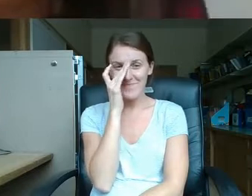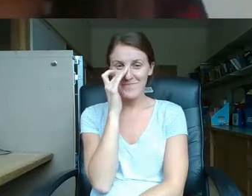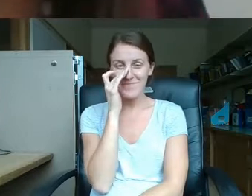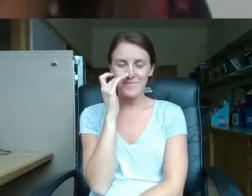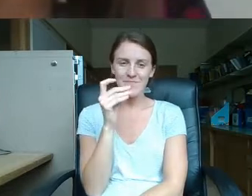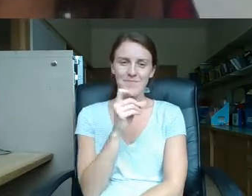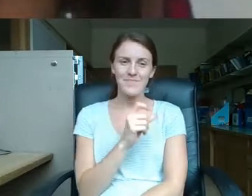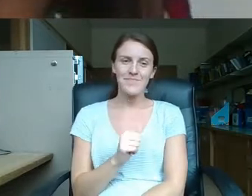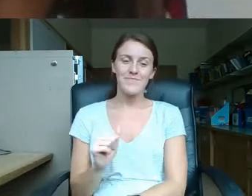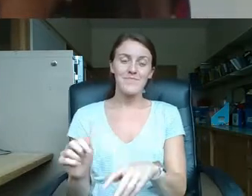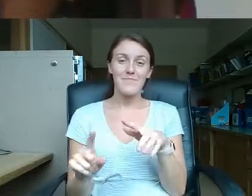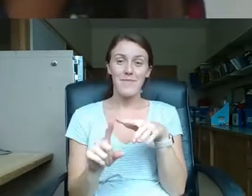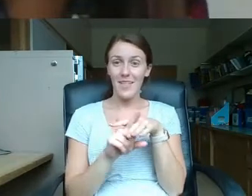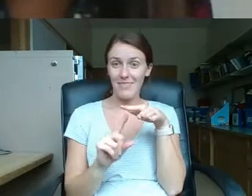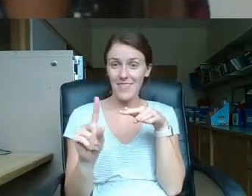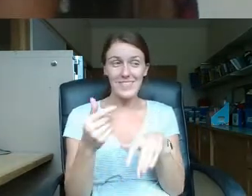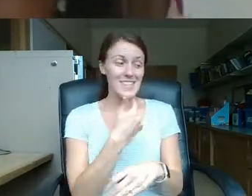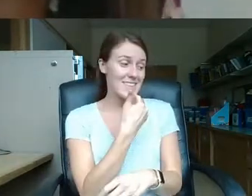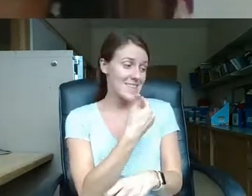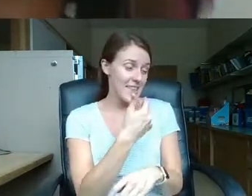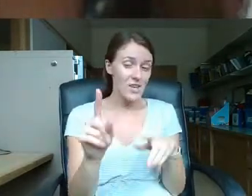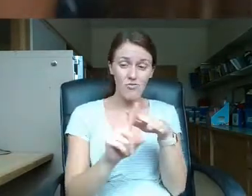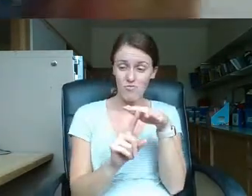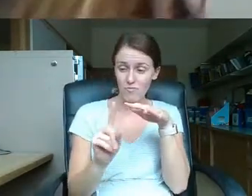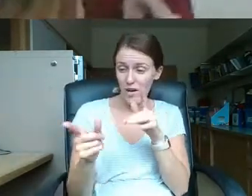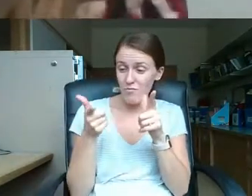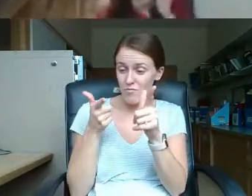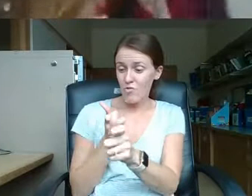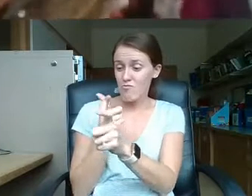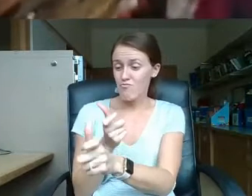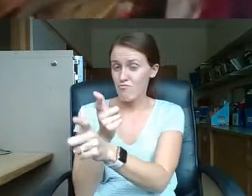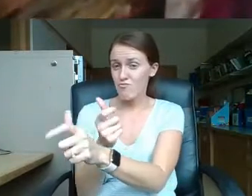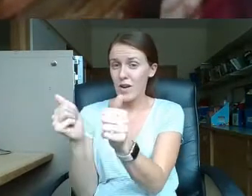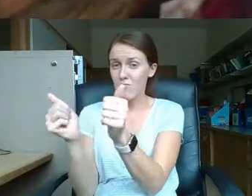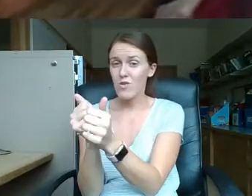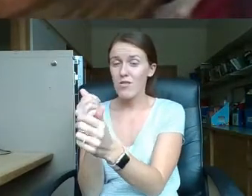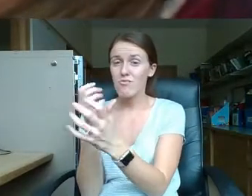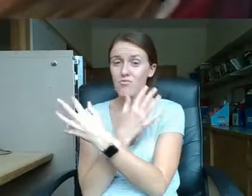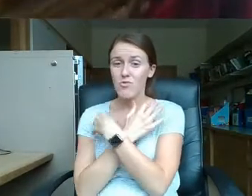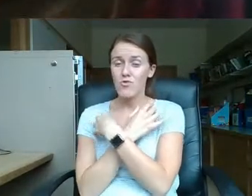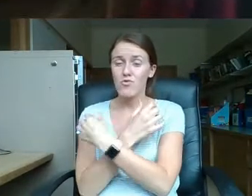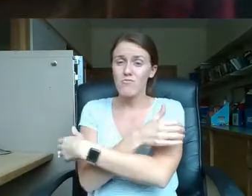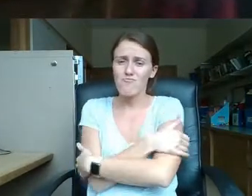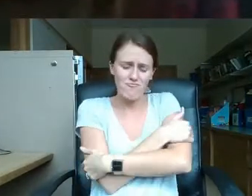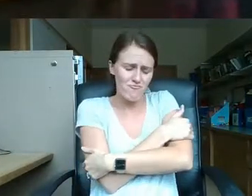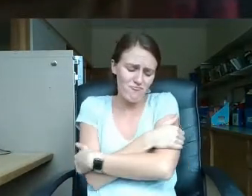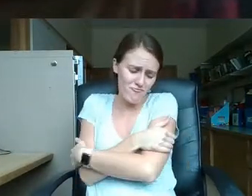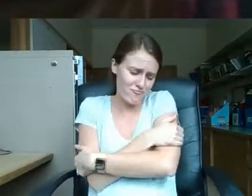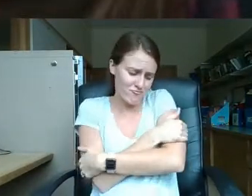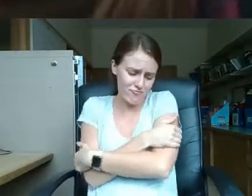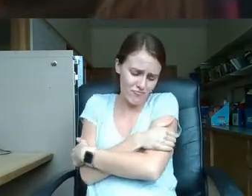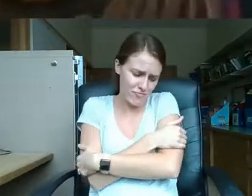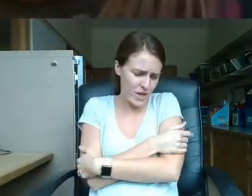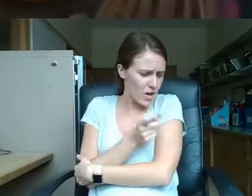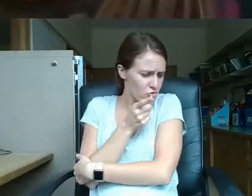And off she went. She thanked the manager and ran out of the store and down the street, holding Corduroy tightly in her arms. "I thought I told